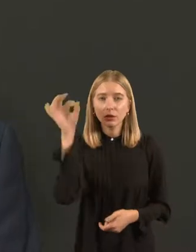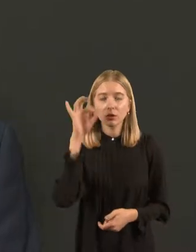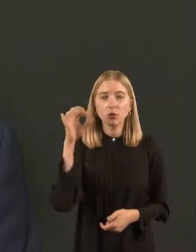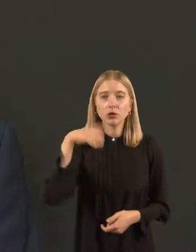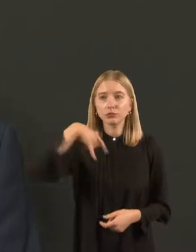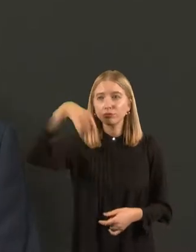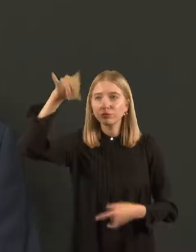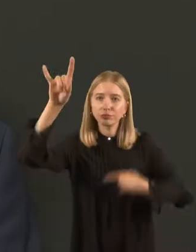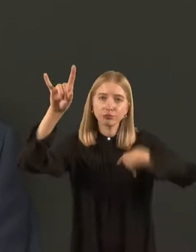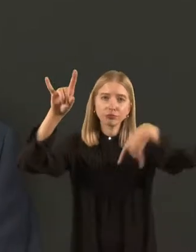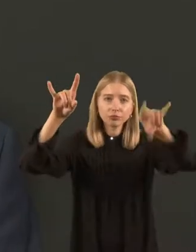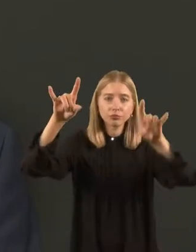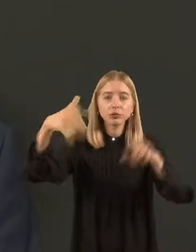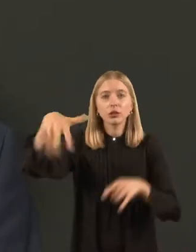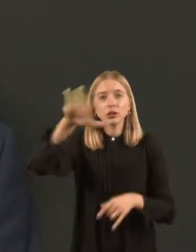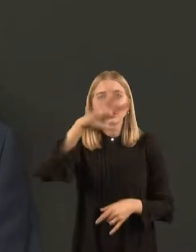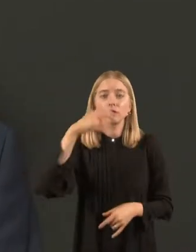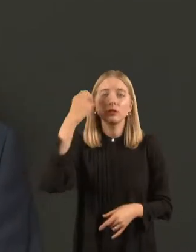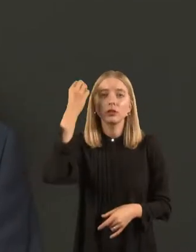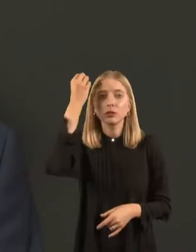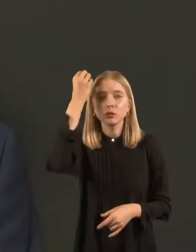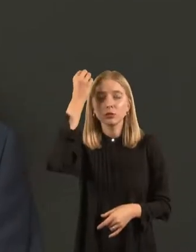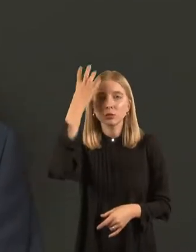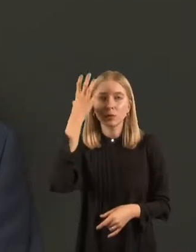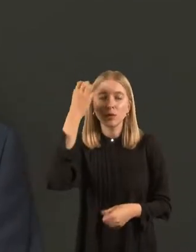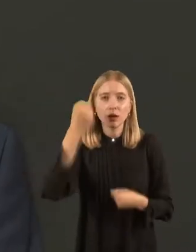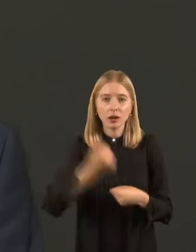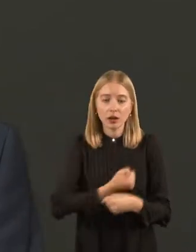renovation. Talking about flights,